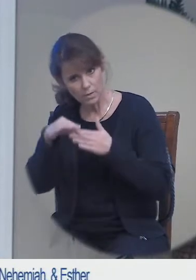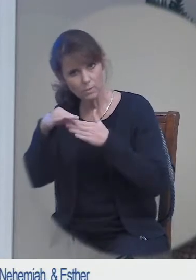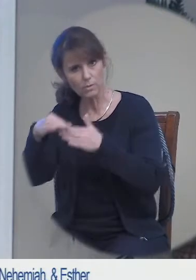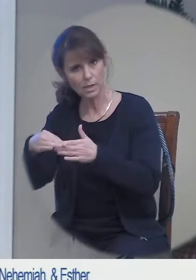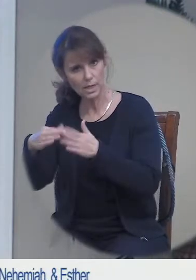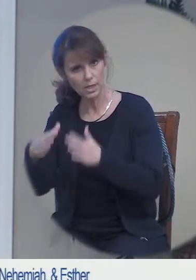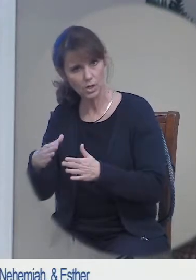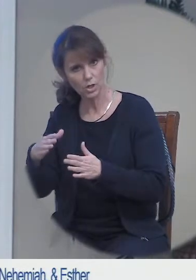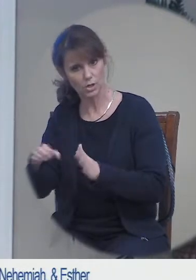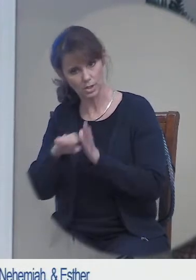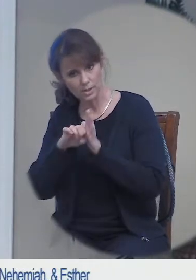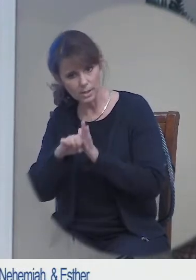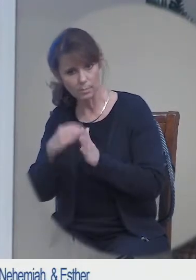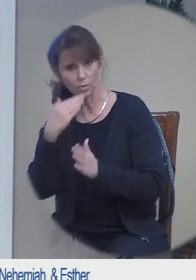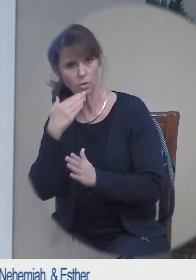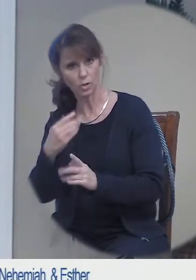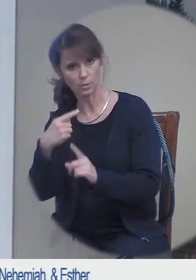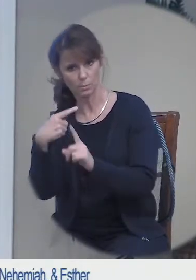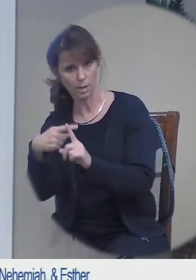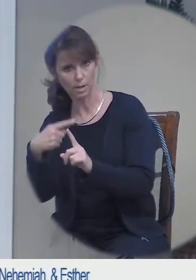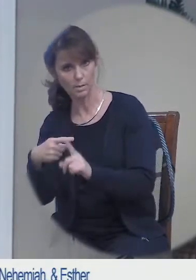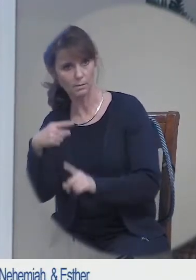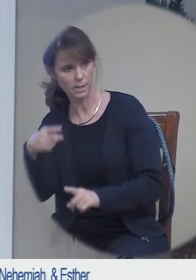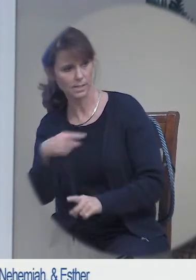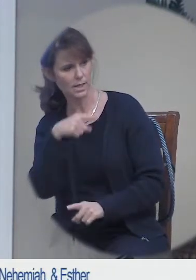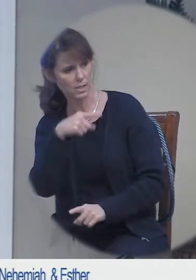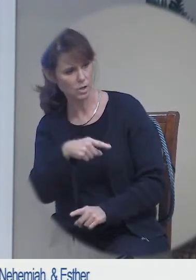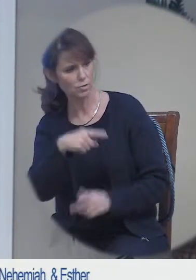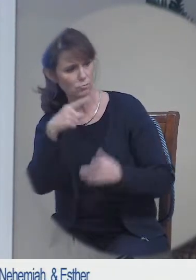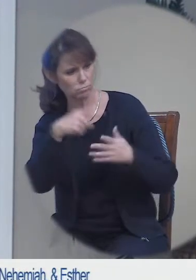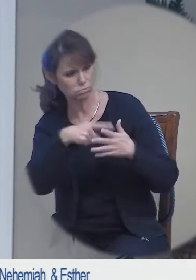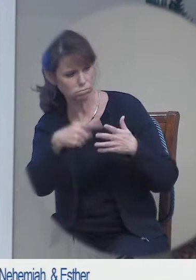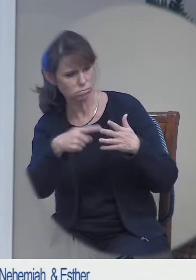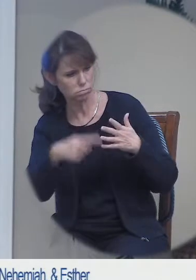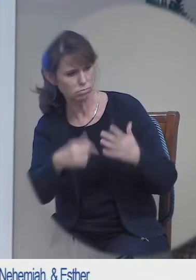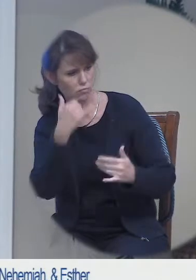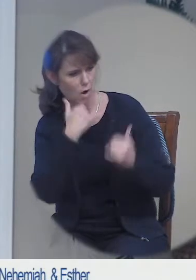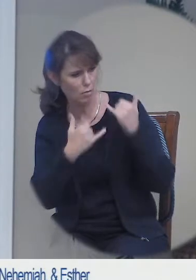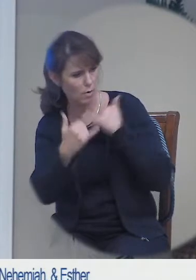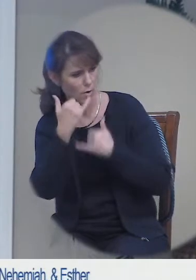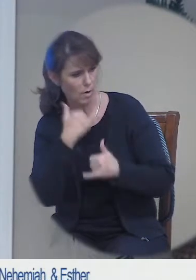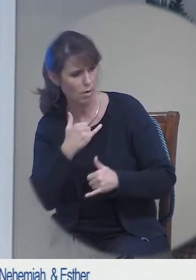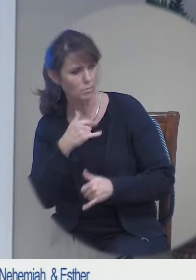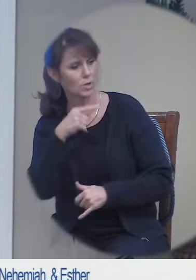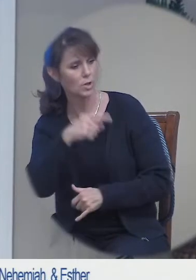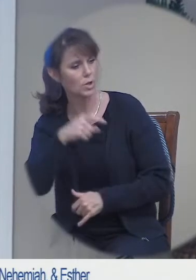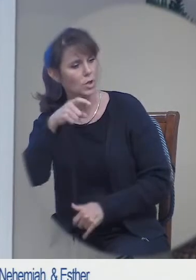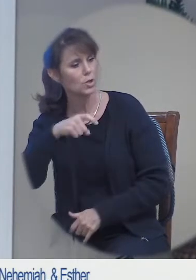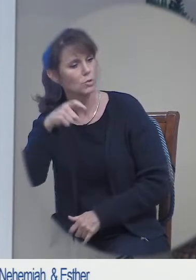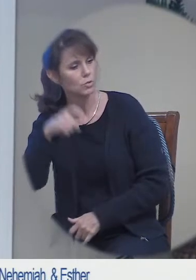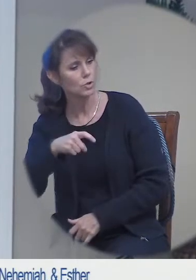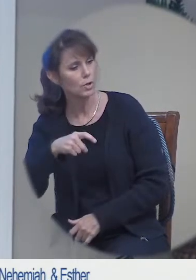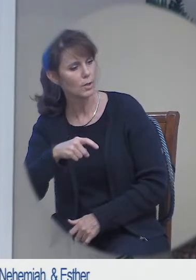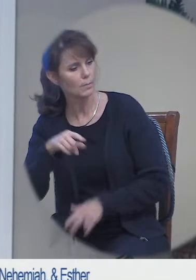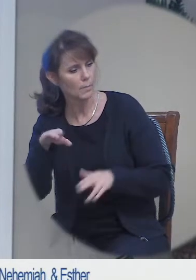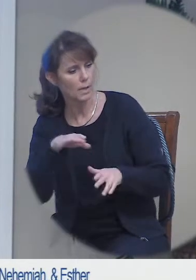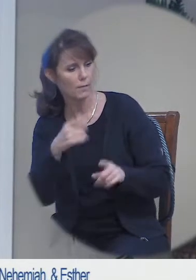how you should be acting. And when he speaks to them and upbraids them, he has the moral high ground, so to